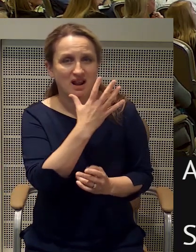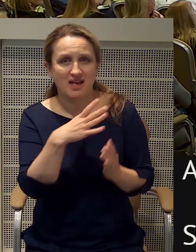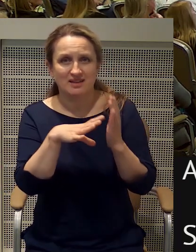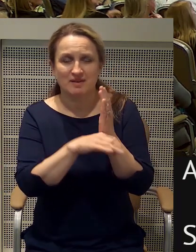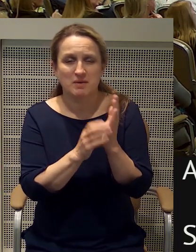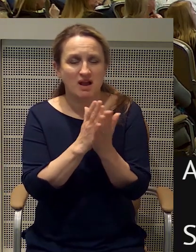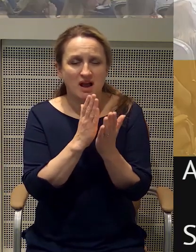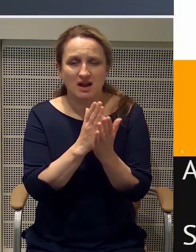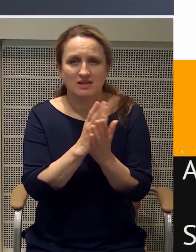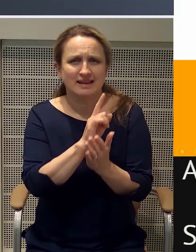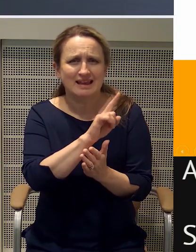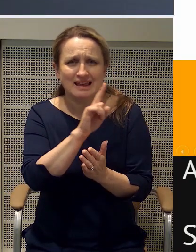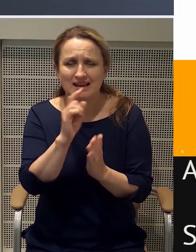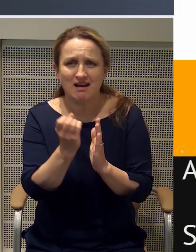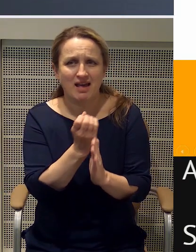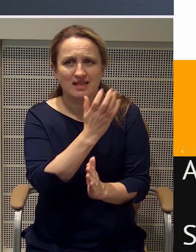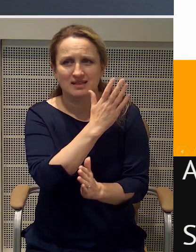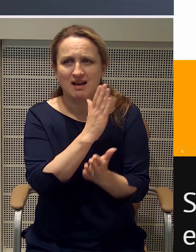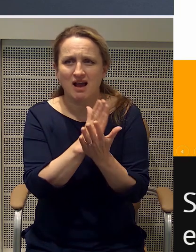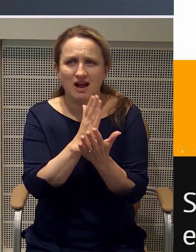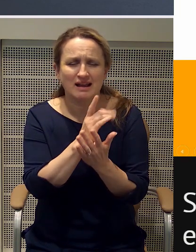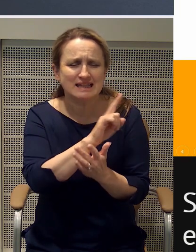And last but not least,